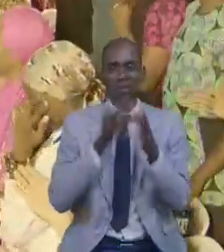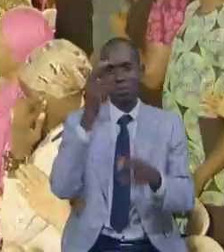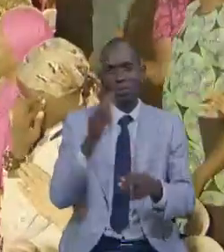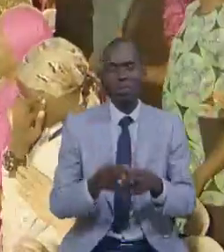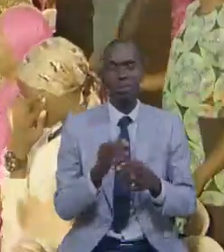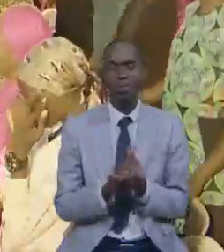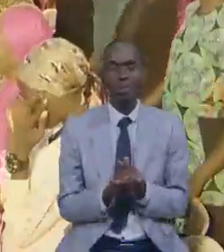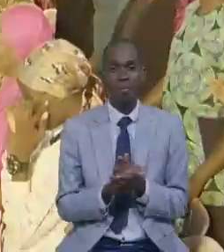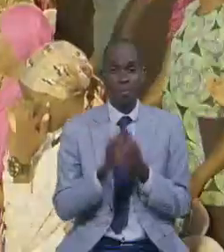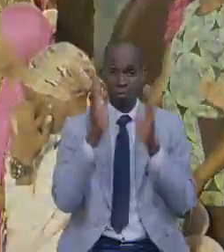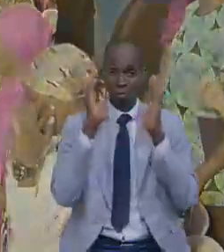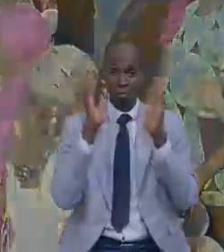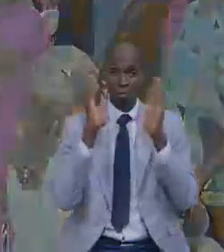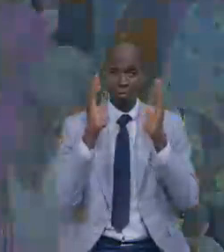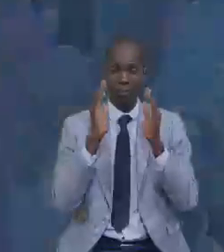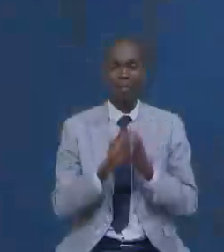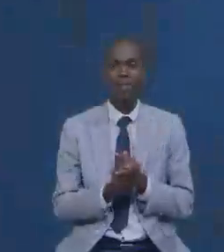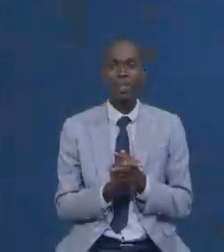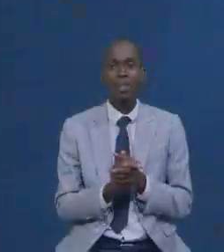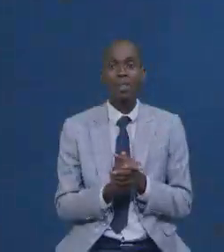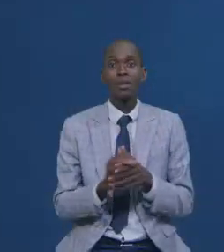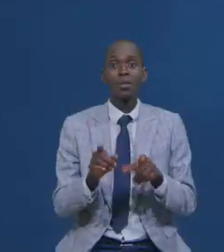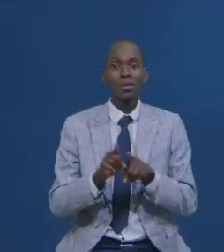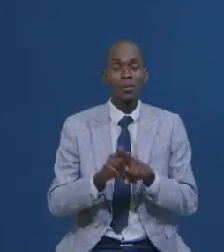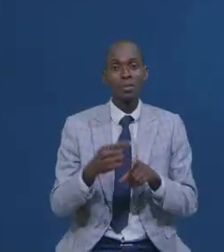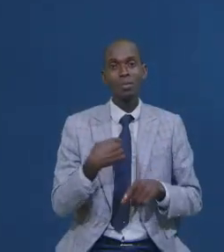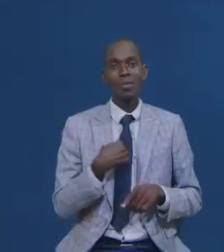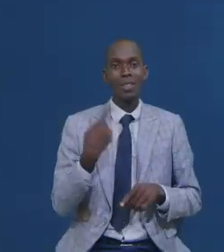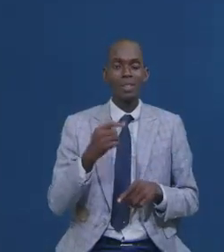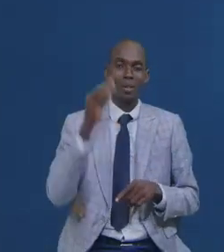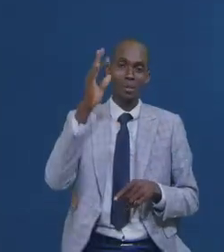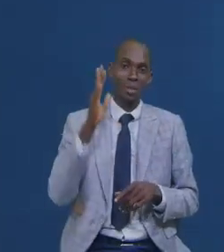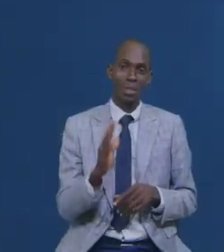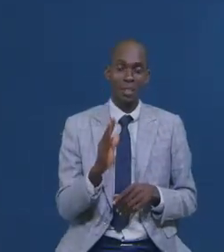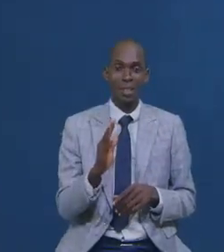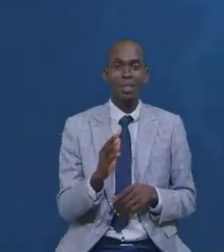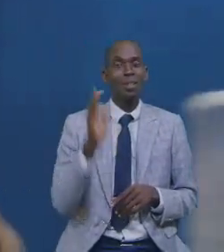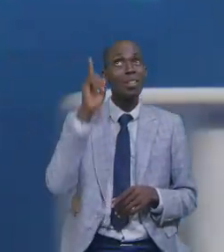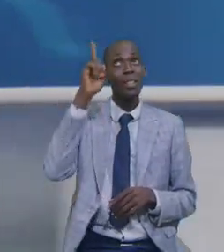Listen to me now, even me, the preacher, he will touch me.